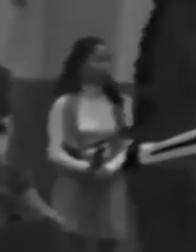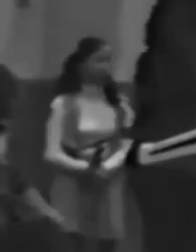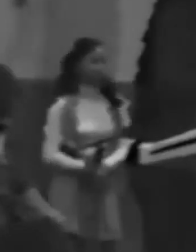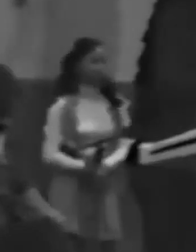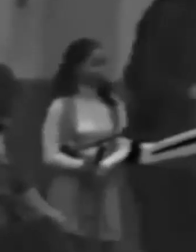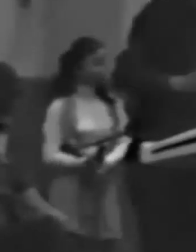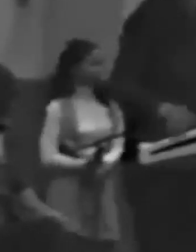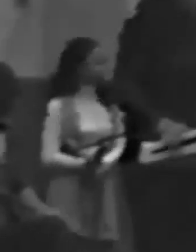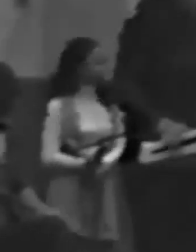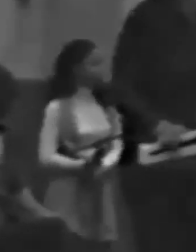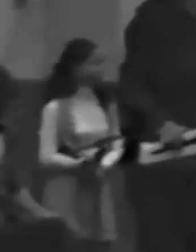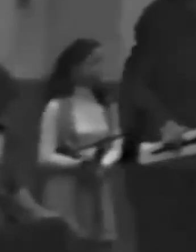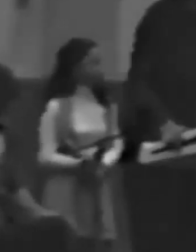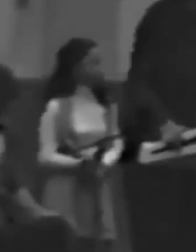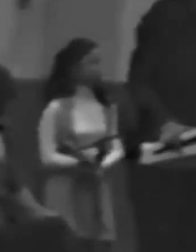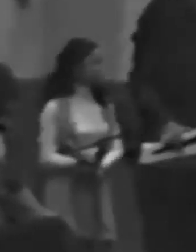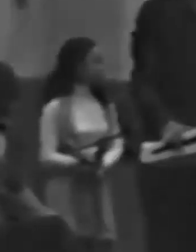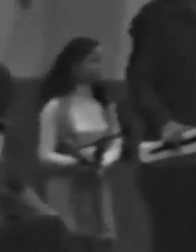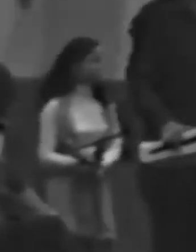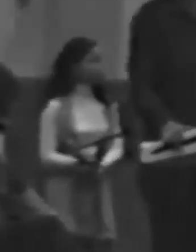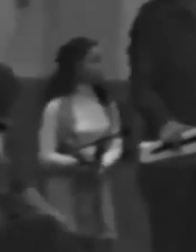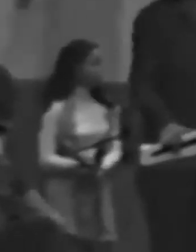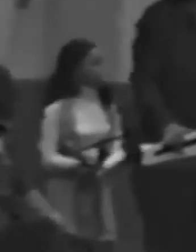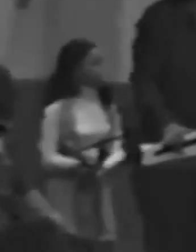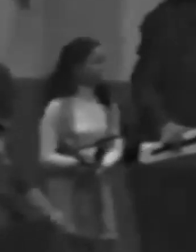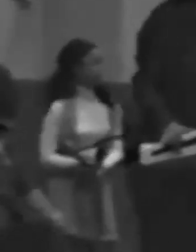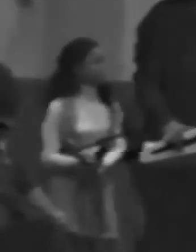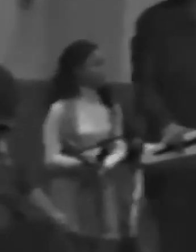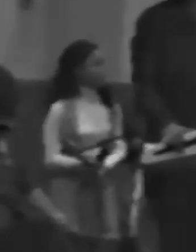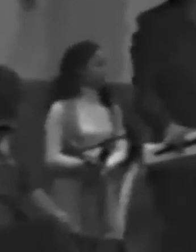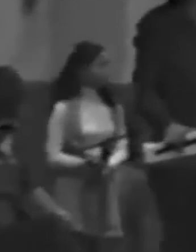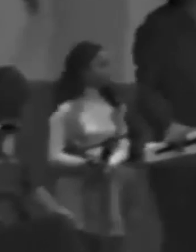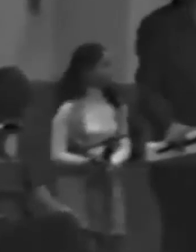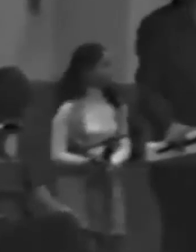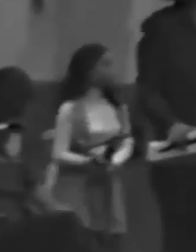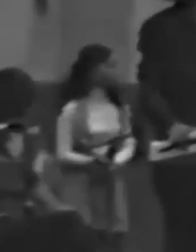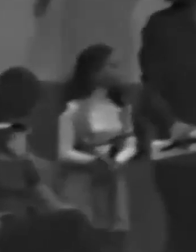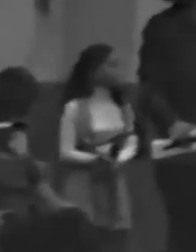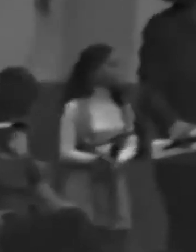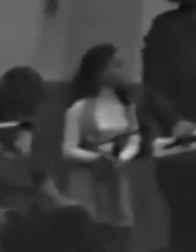anybody symbolizes racism in the Midwest, it's the Daley Machine.